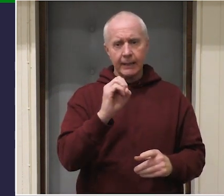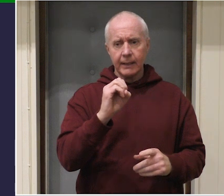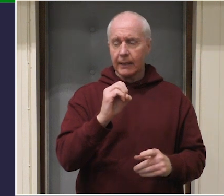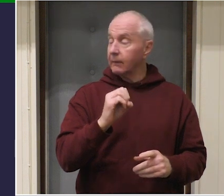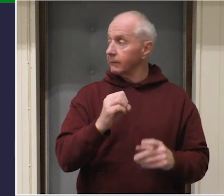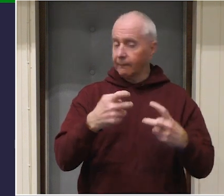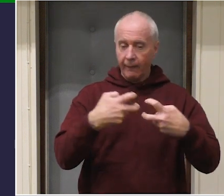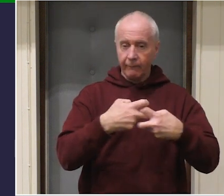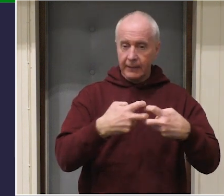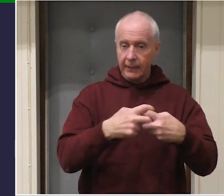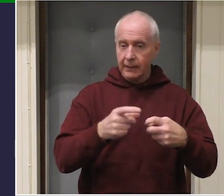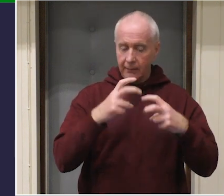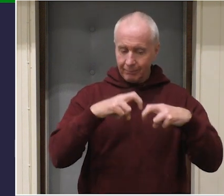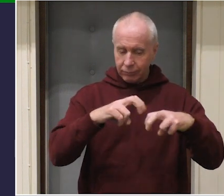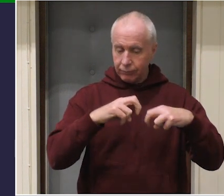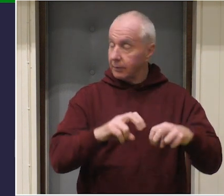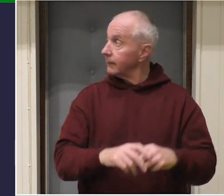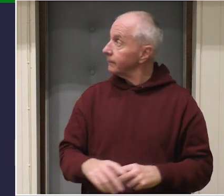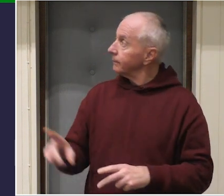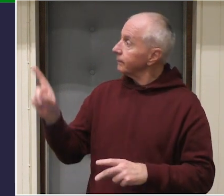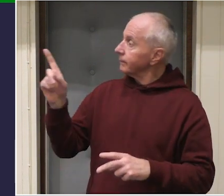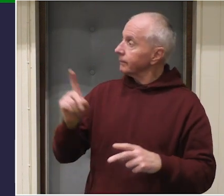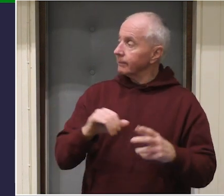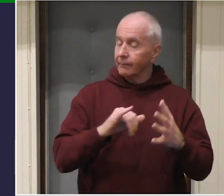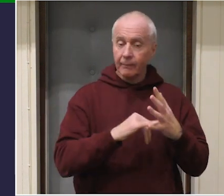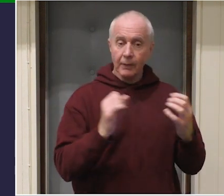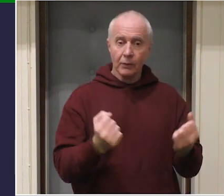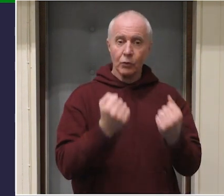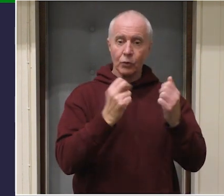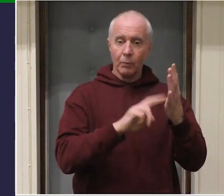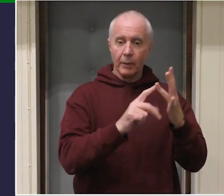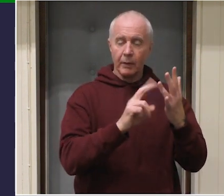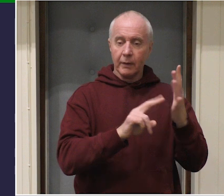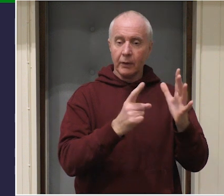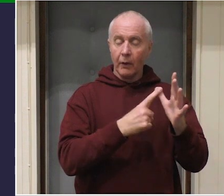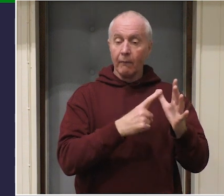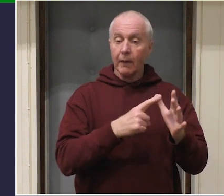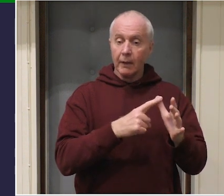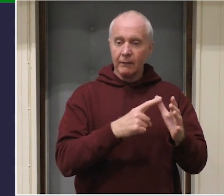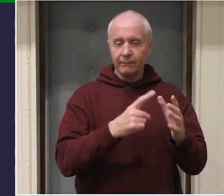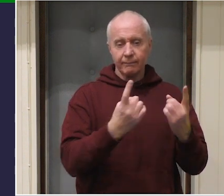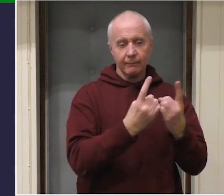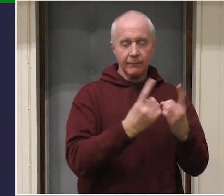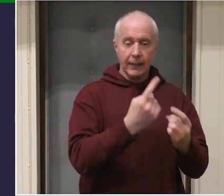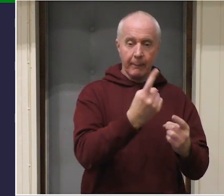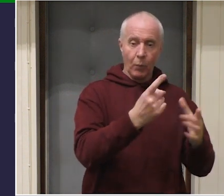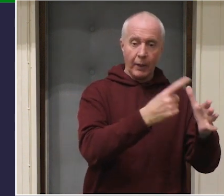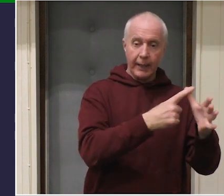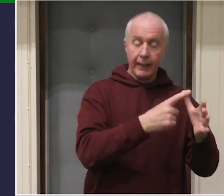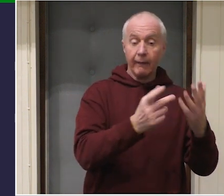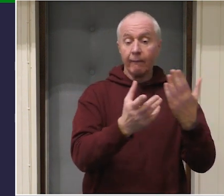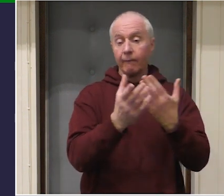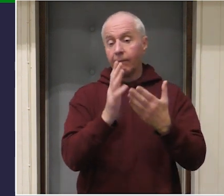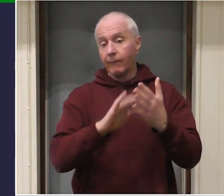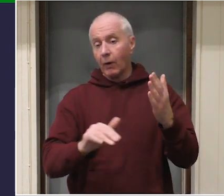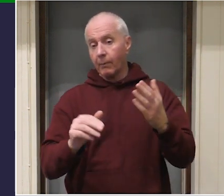If I go to supernovae, then there's a certain type of supernova called the type 1a, which comes from binary stars. And the great thing about those is whenever